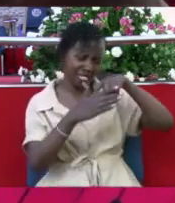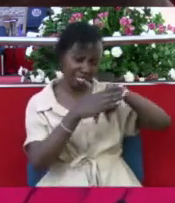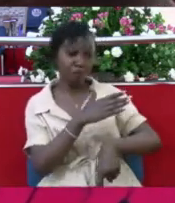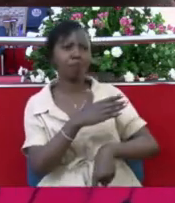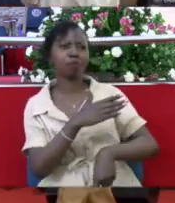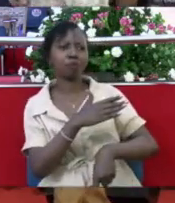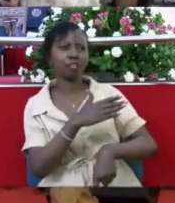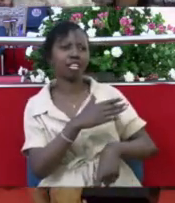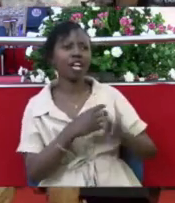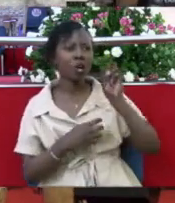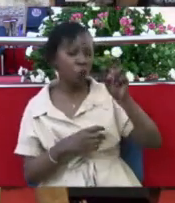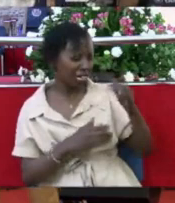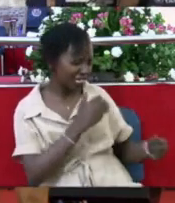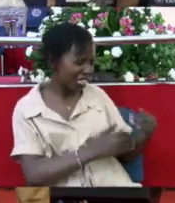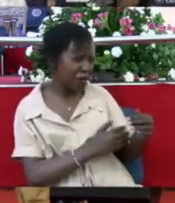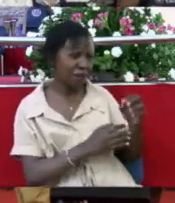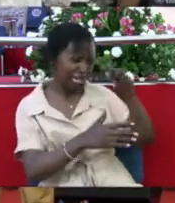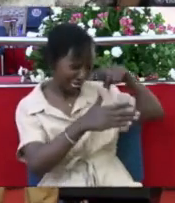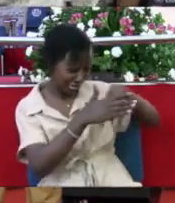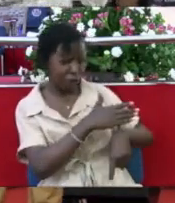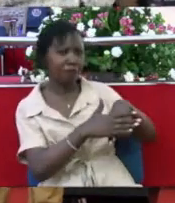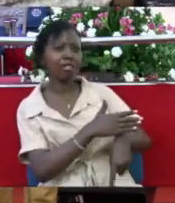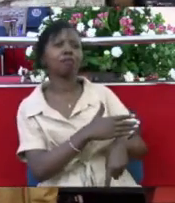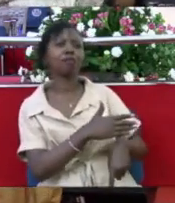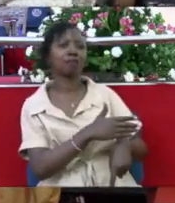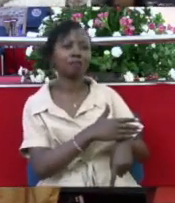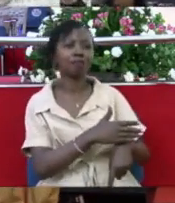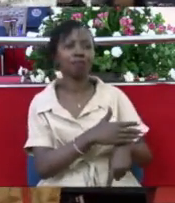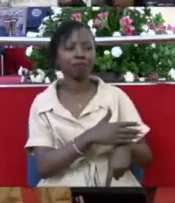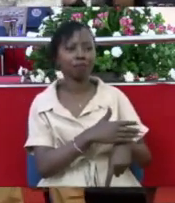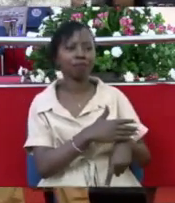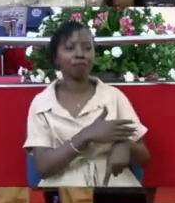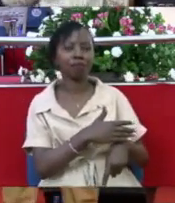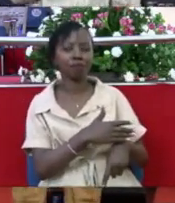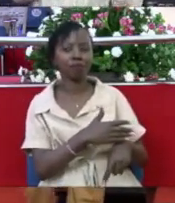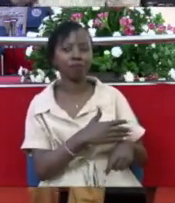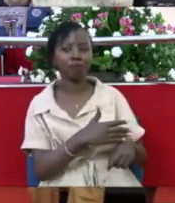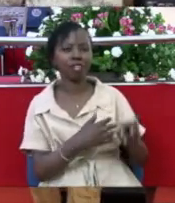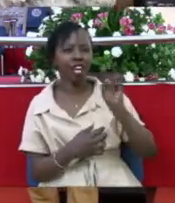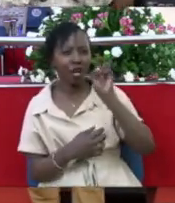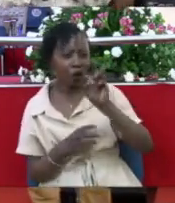their eye. Angalia ile kitu ya round kwa macho yake. Kitu ya round kwa macho.